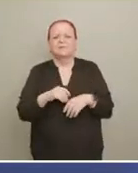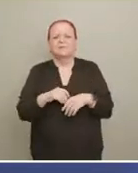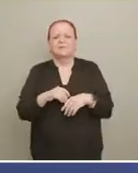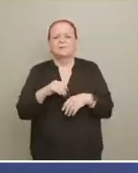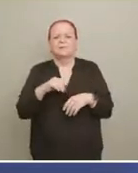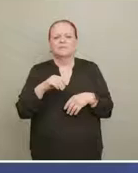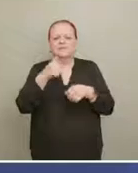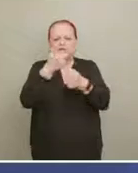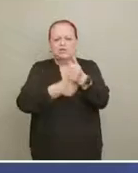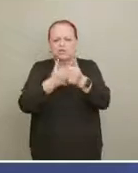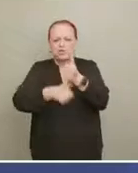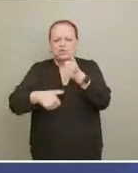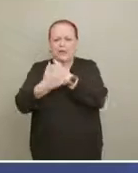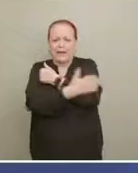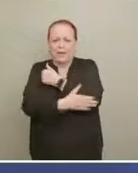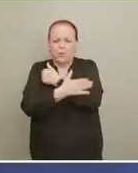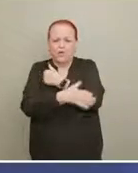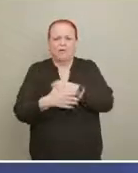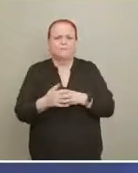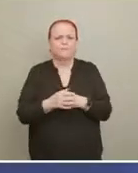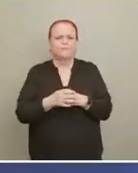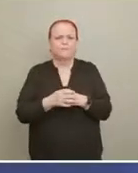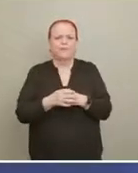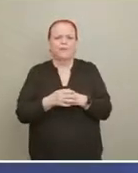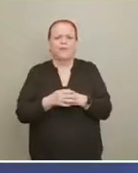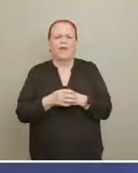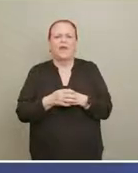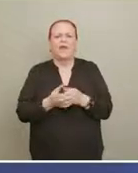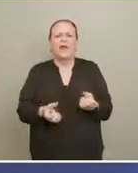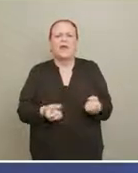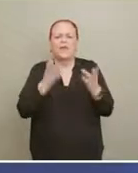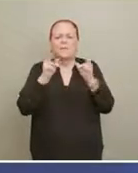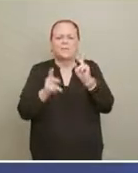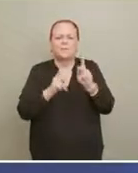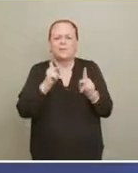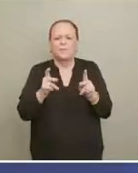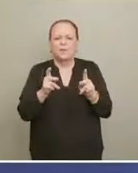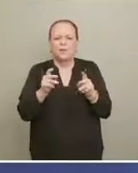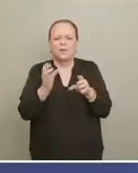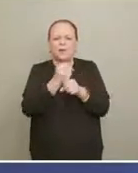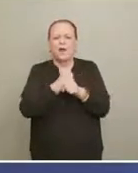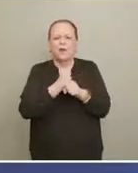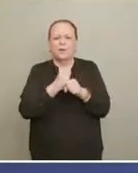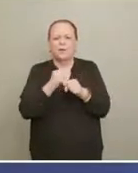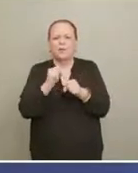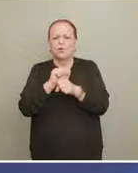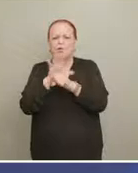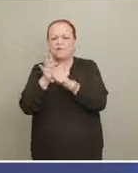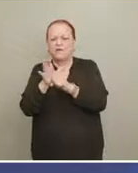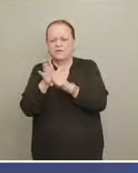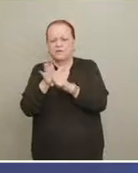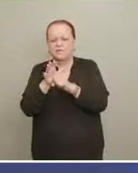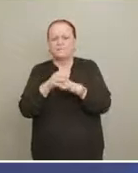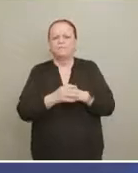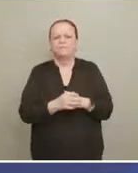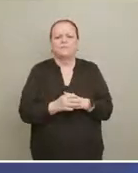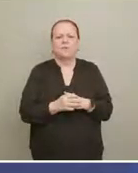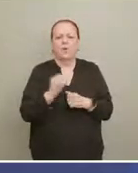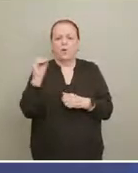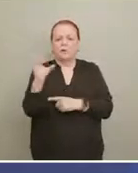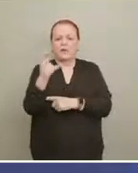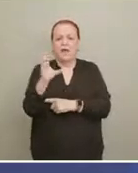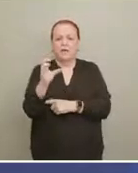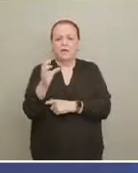county, hospital admissions, and the total number of new COVID cases in an area. Orange County, as